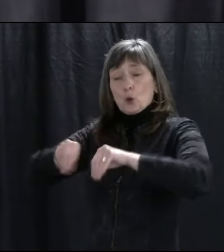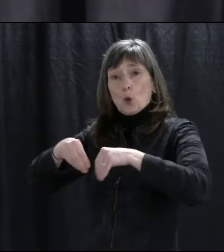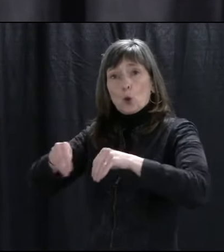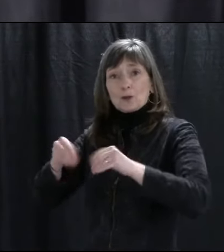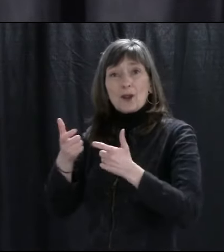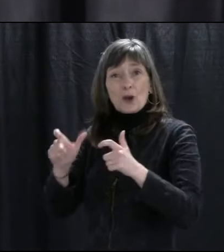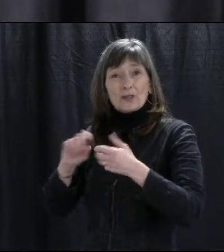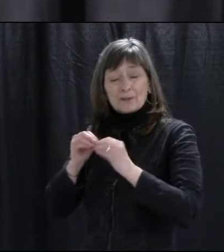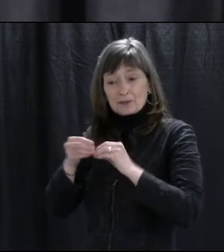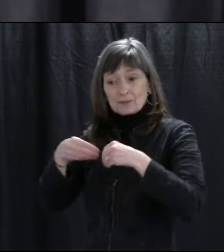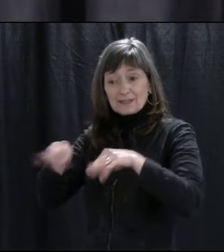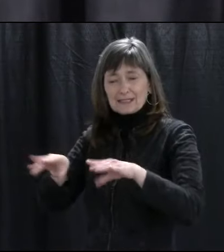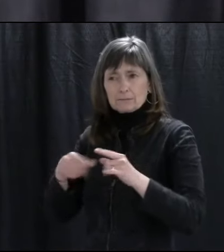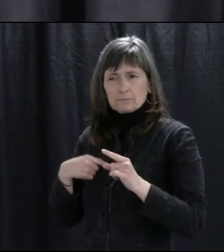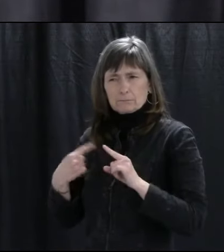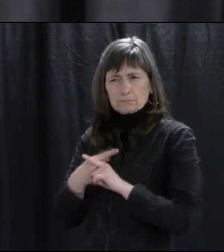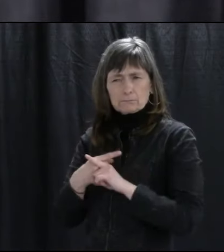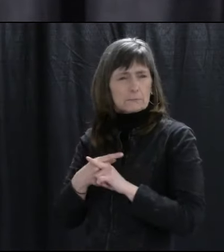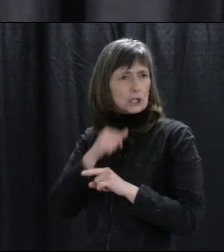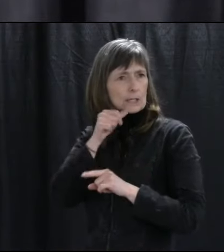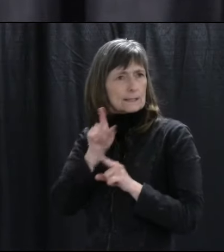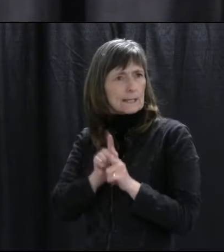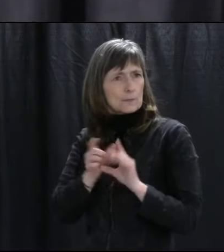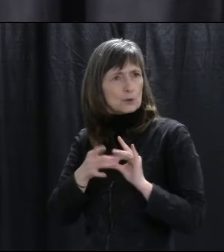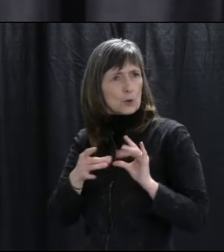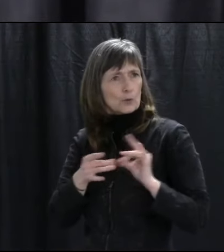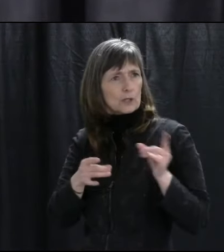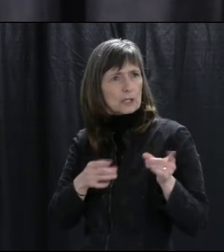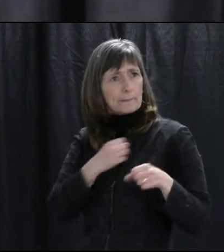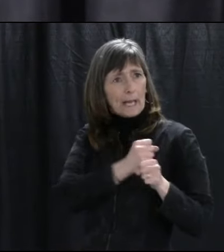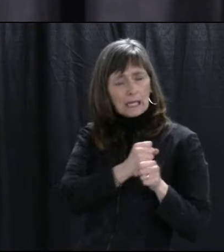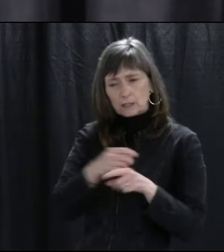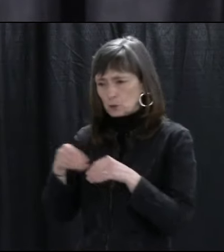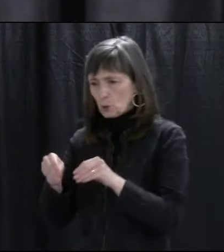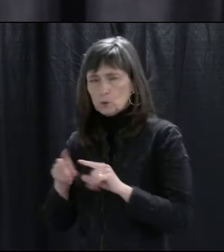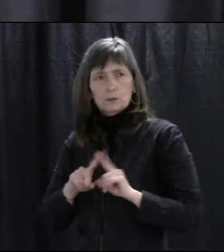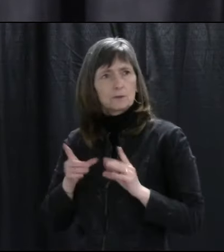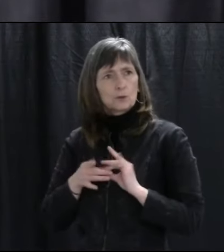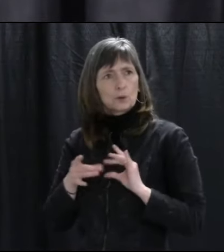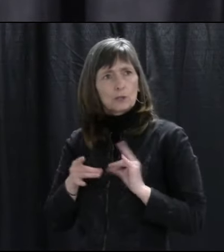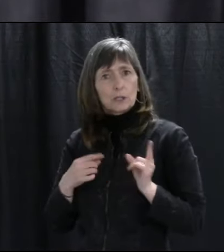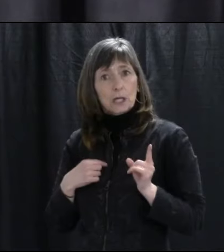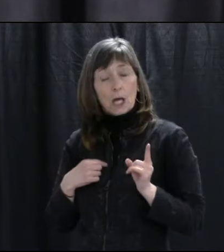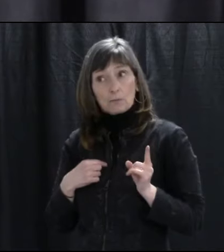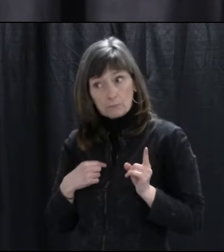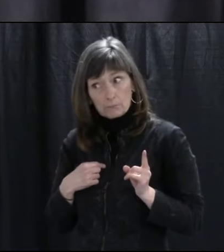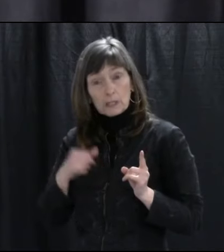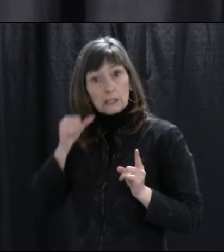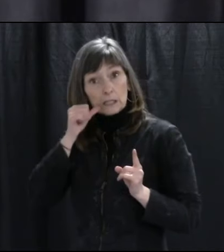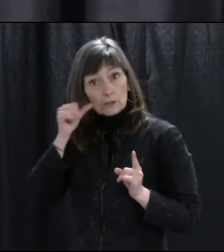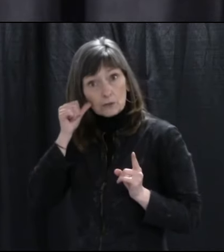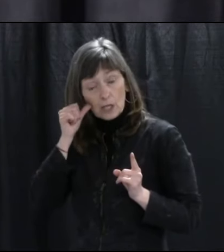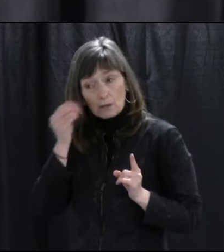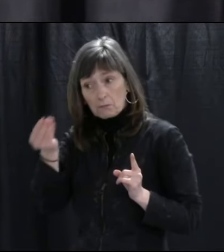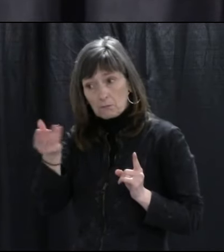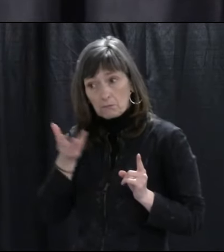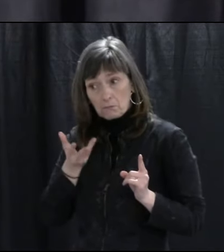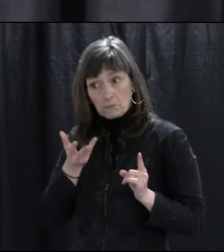given me totally conflicting messages. Up until yesterday, I was not actually aware of any